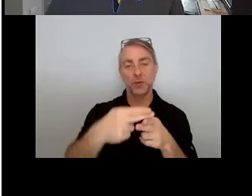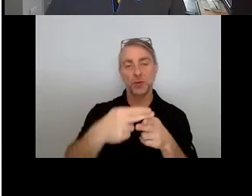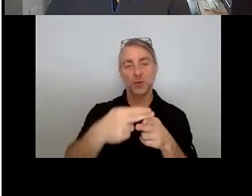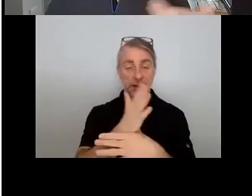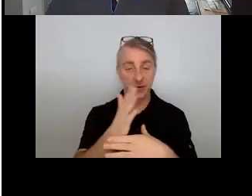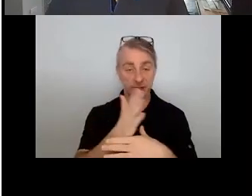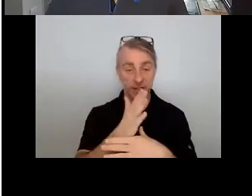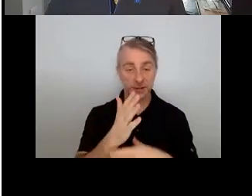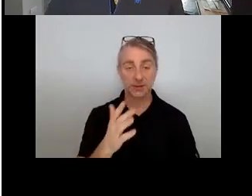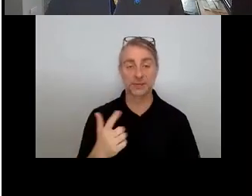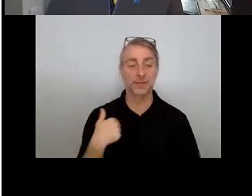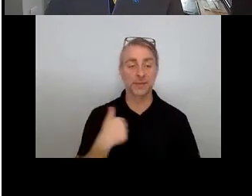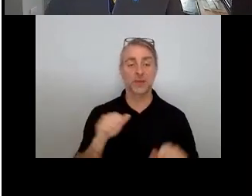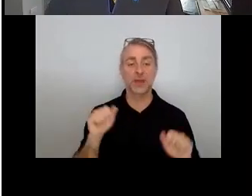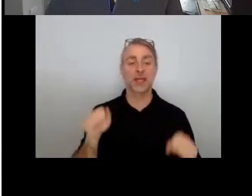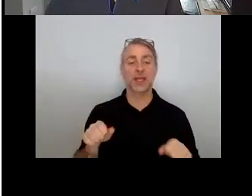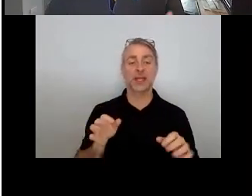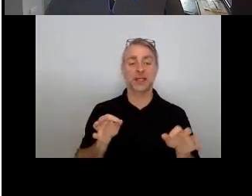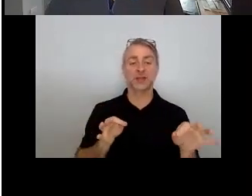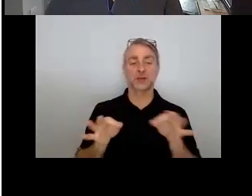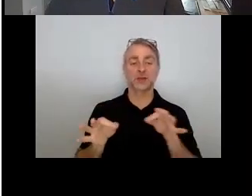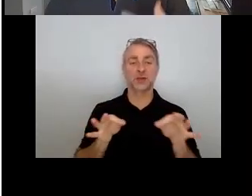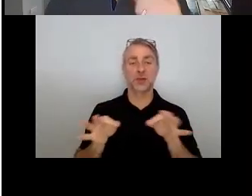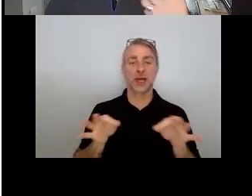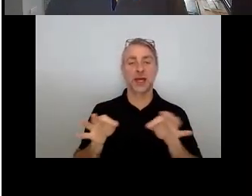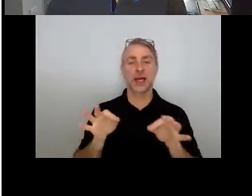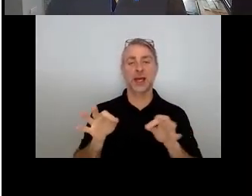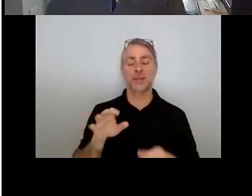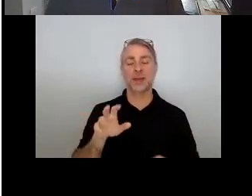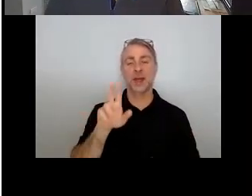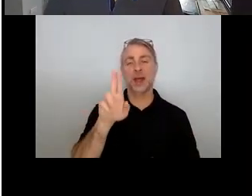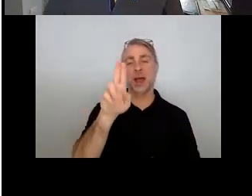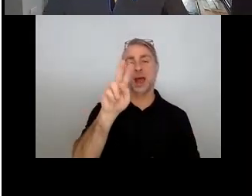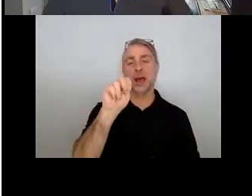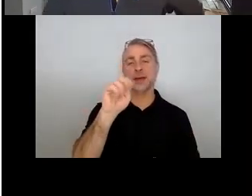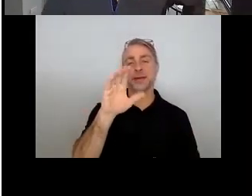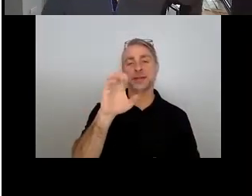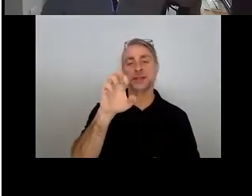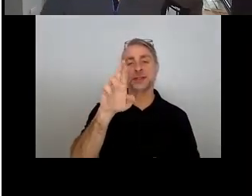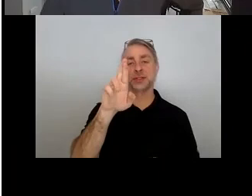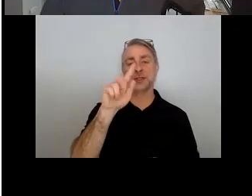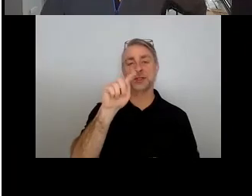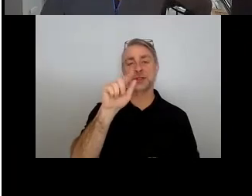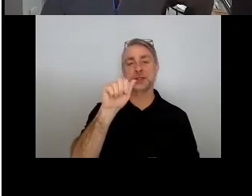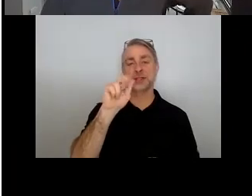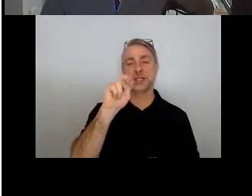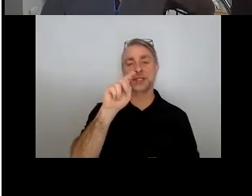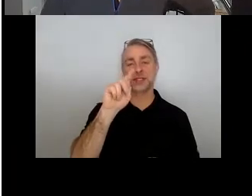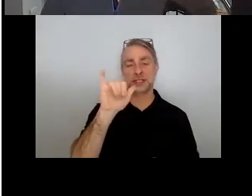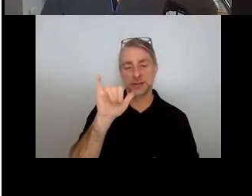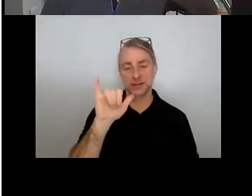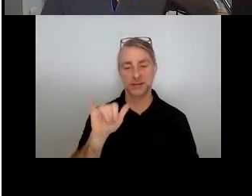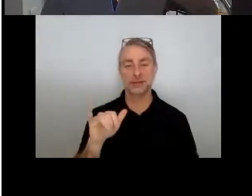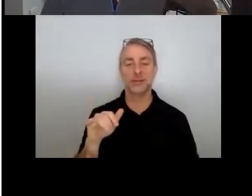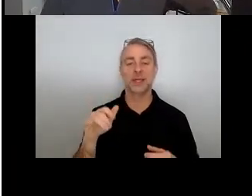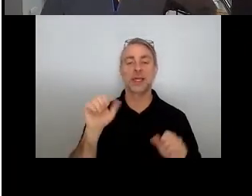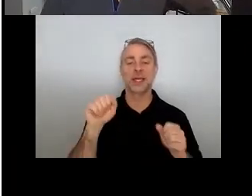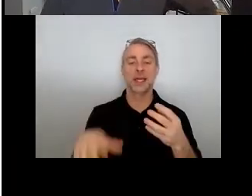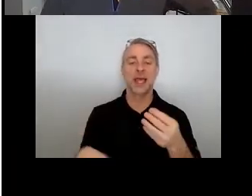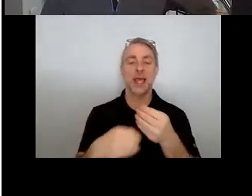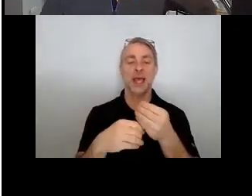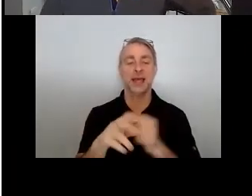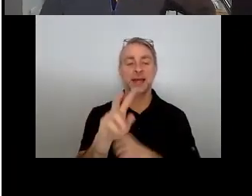effect sizes, is we can describe our uncertainty or the precision around that estimate. So we can now get the variance